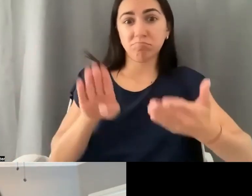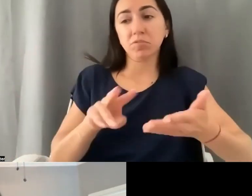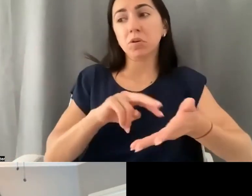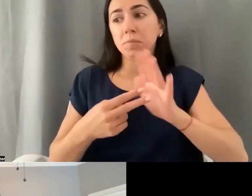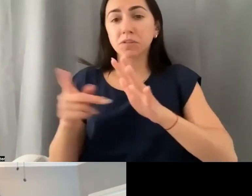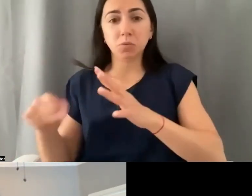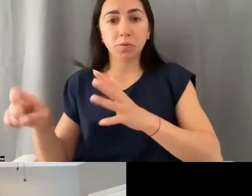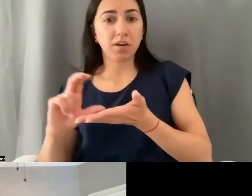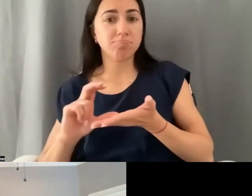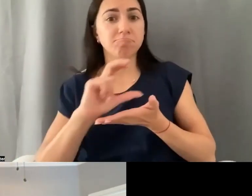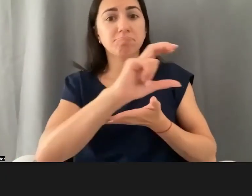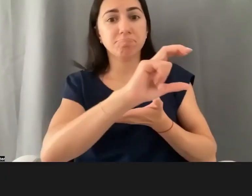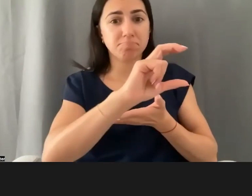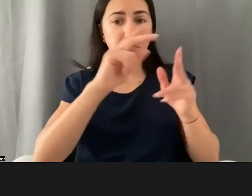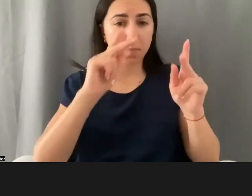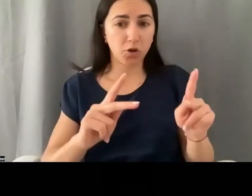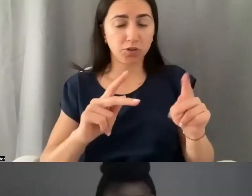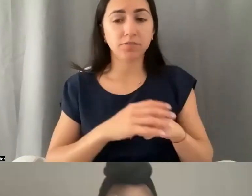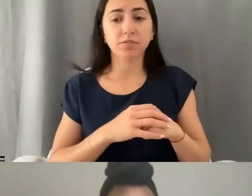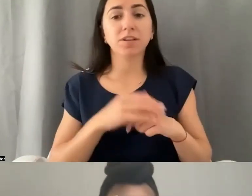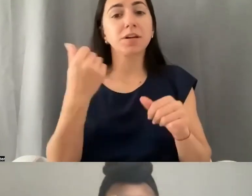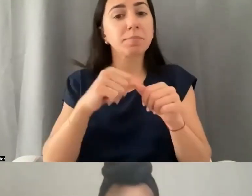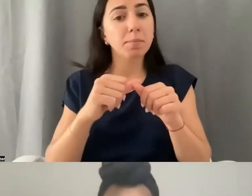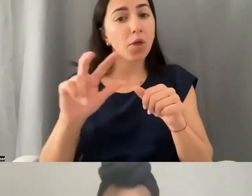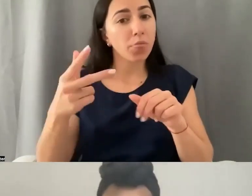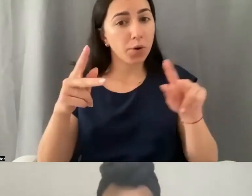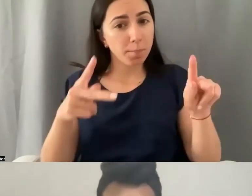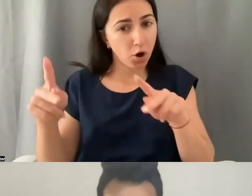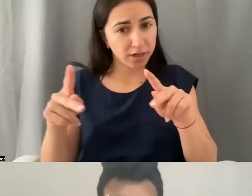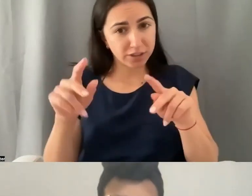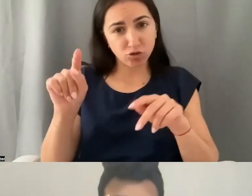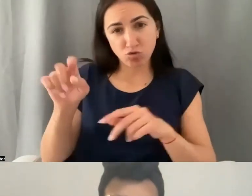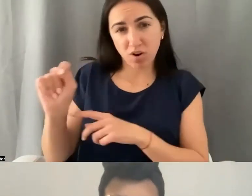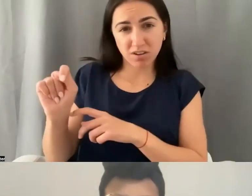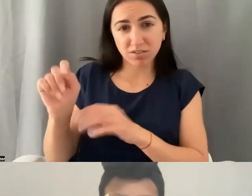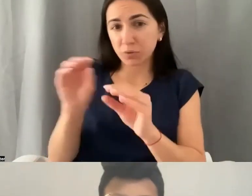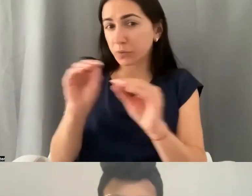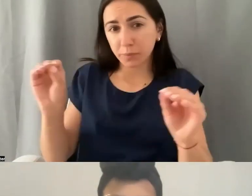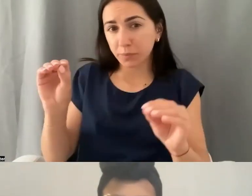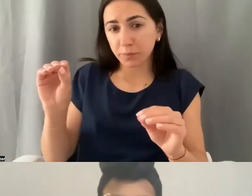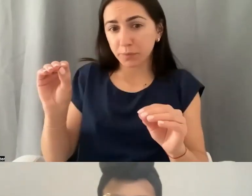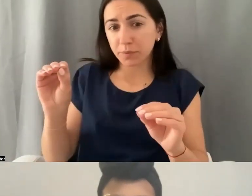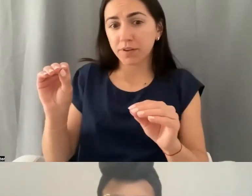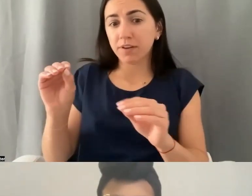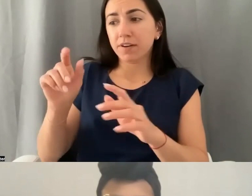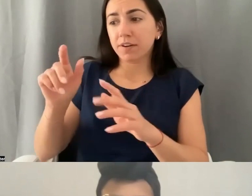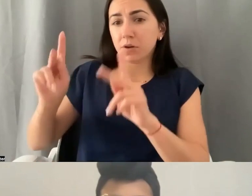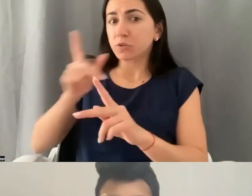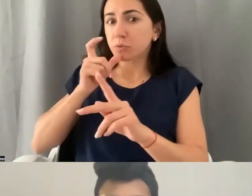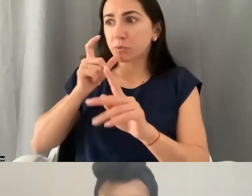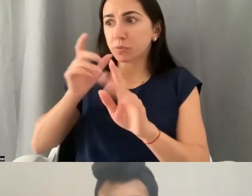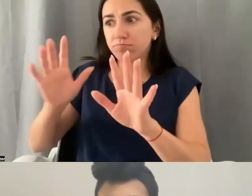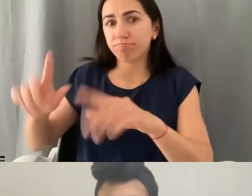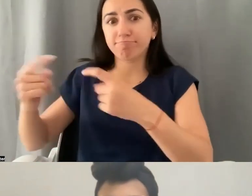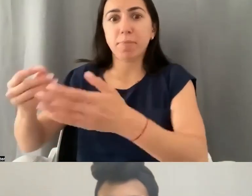lien and release the funds. But remember, on the third party trust, there is no lien. So we always want to have the next layer